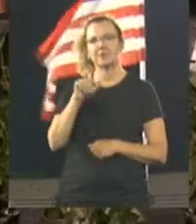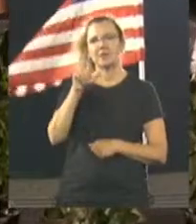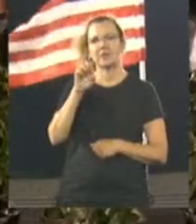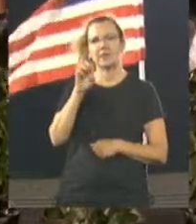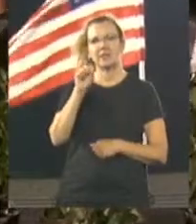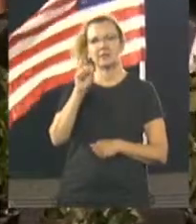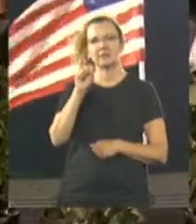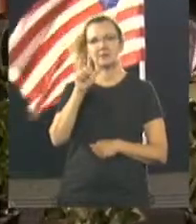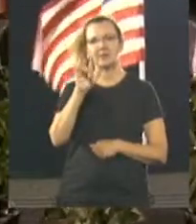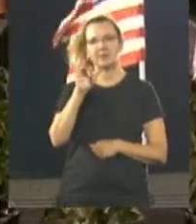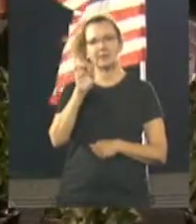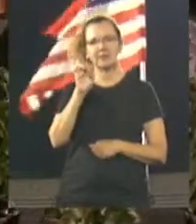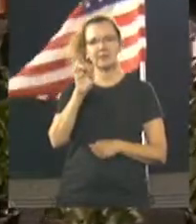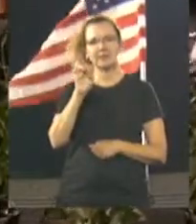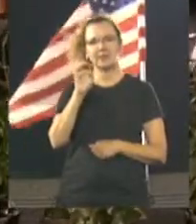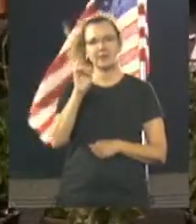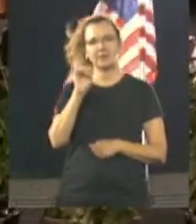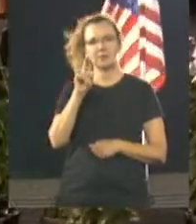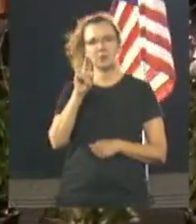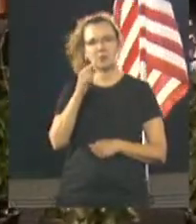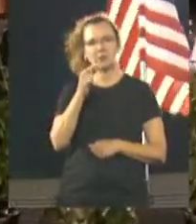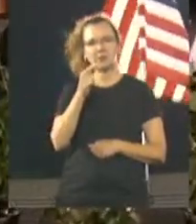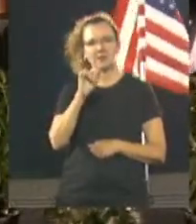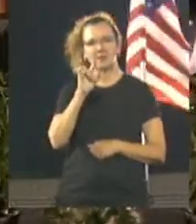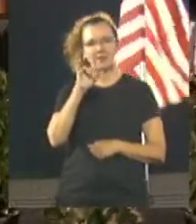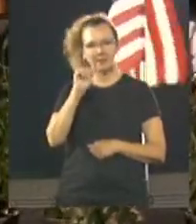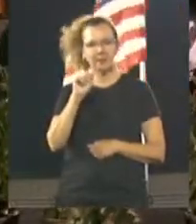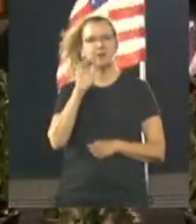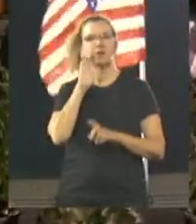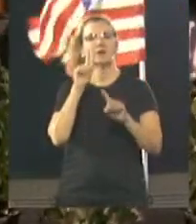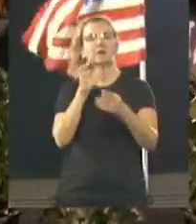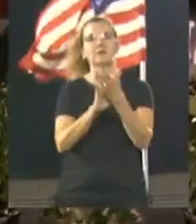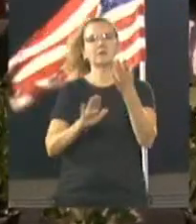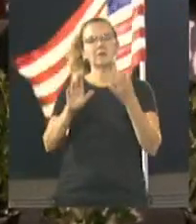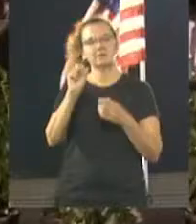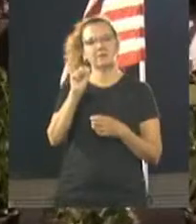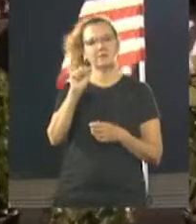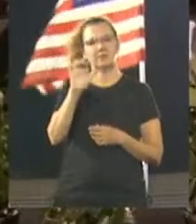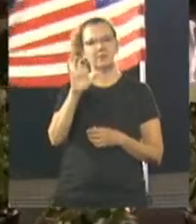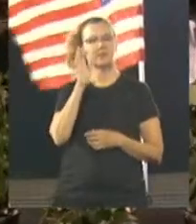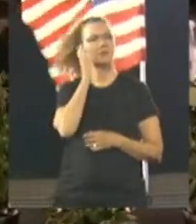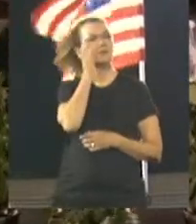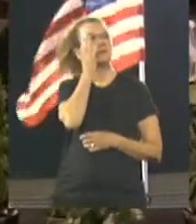Leslie Murguia will be attending San Antonio College.